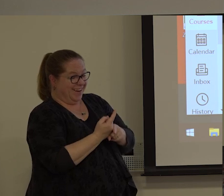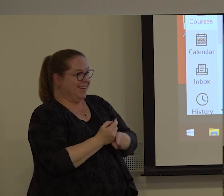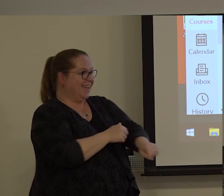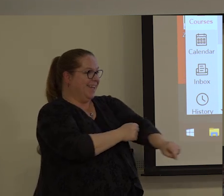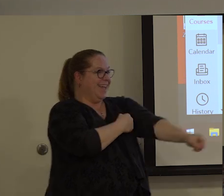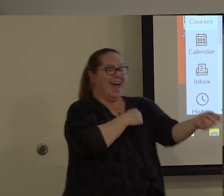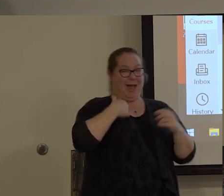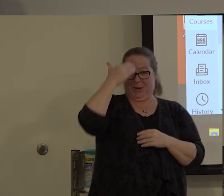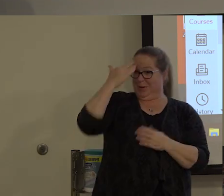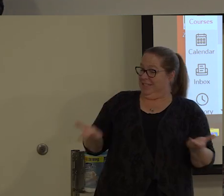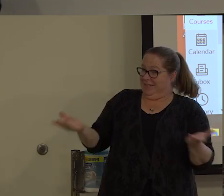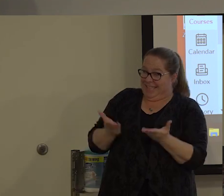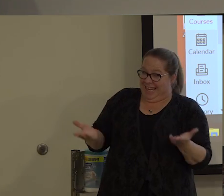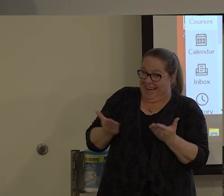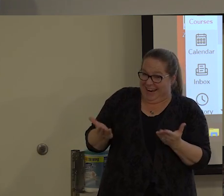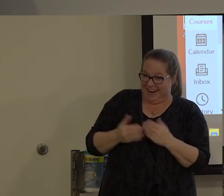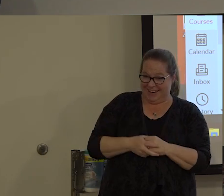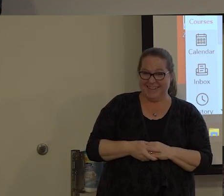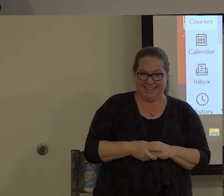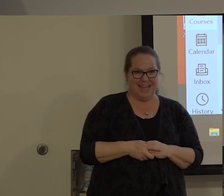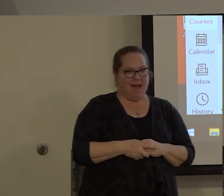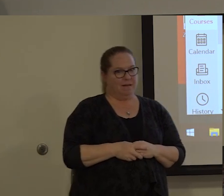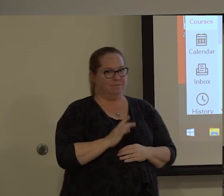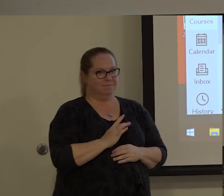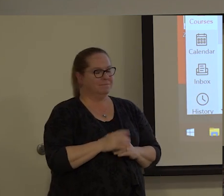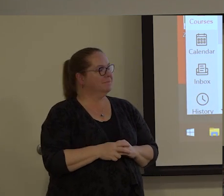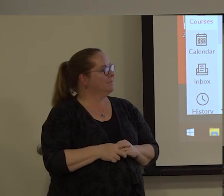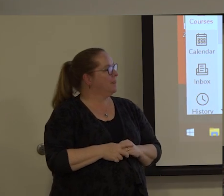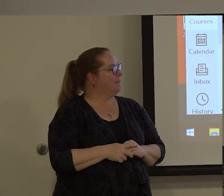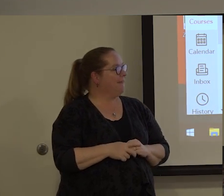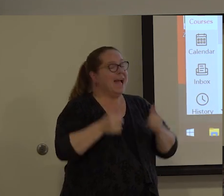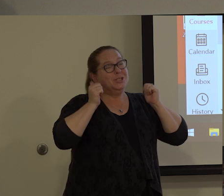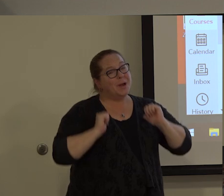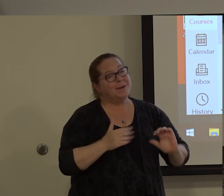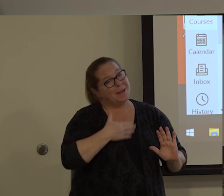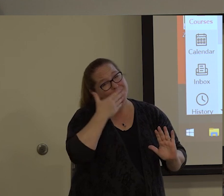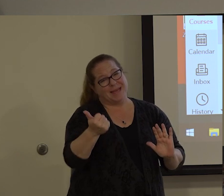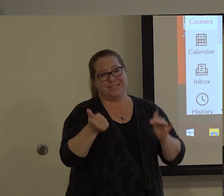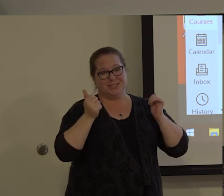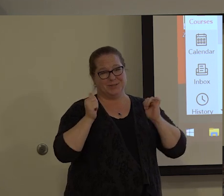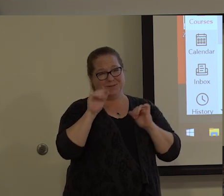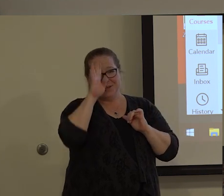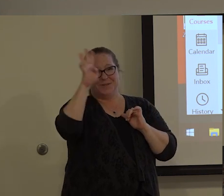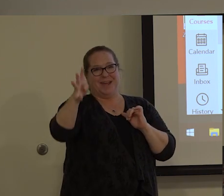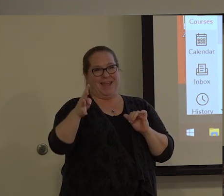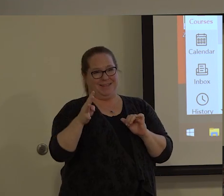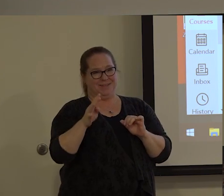Yeah. Here, I was like, Yeah. Yes. I tried my best to create Polish